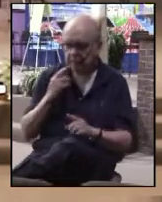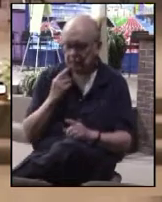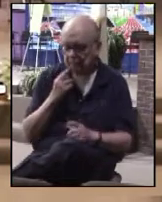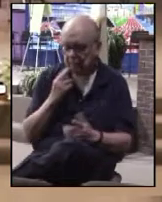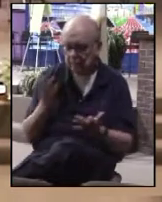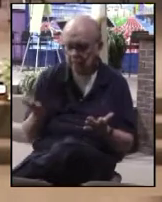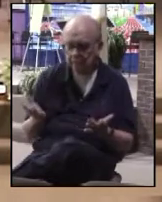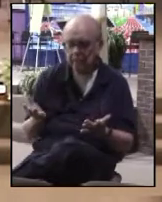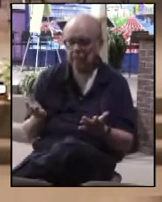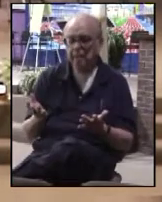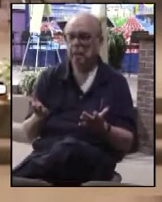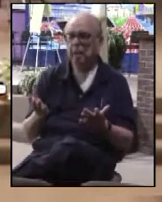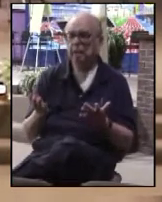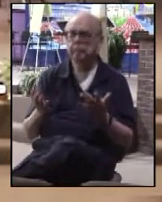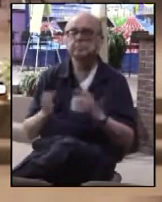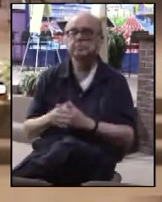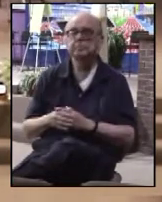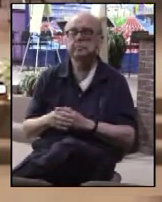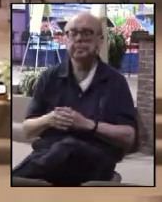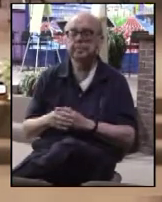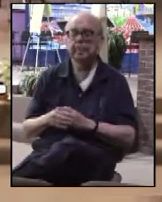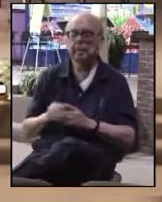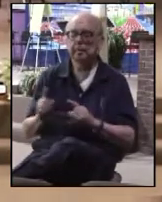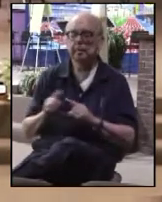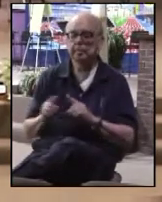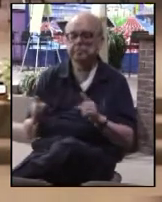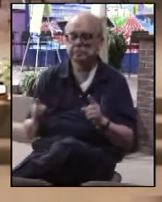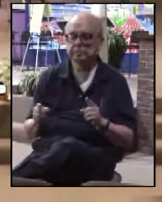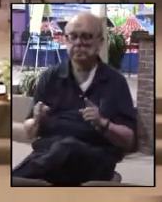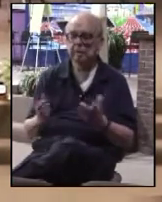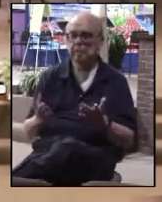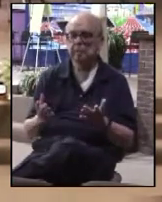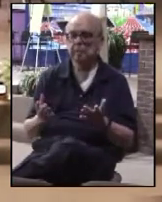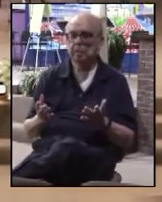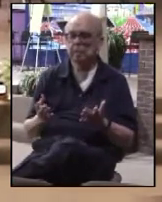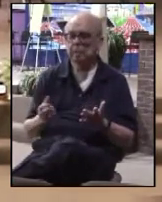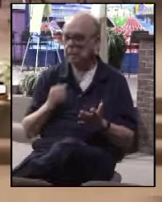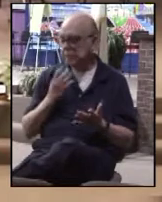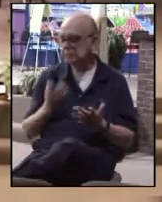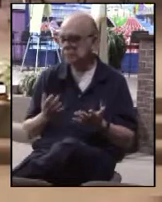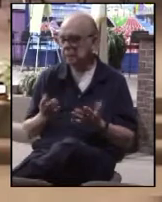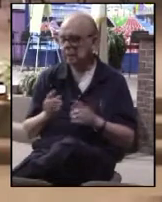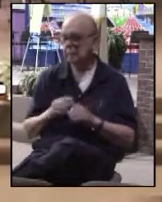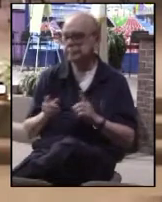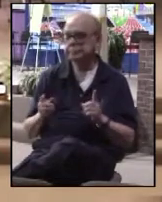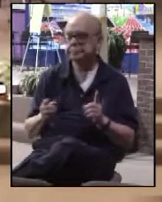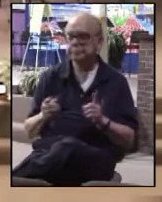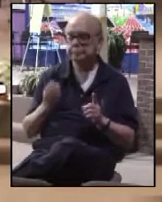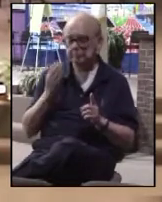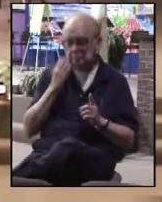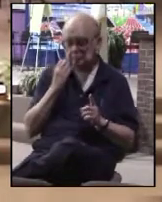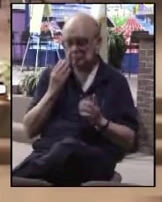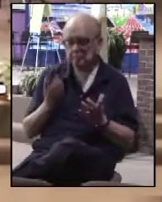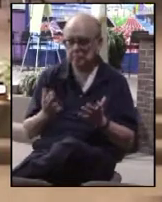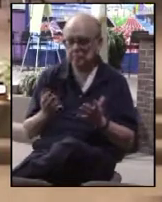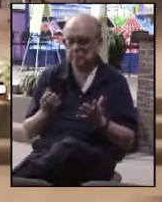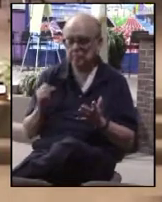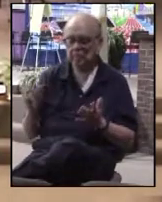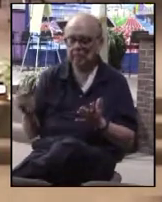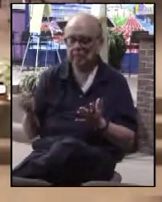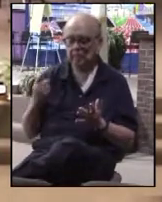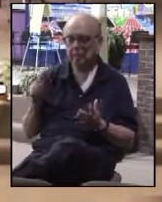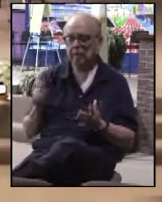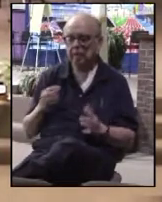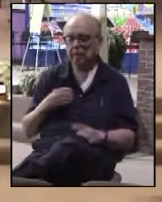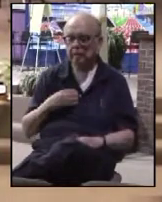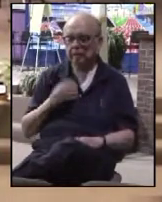there I go to Steak and Shake because there are certain things that I like there not waiting but I know I'm going to wait a Steak and Shake for my food